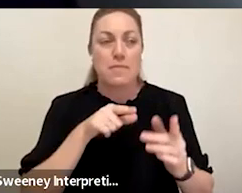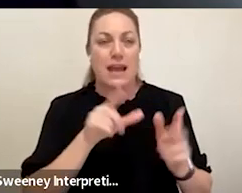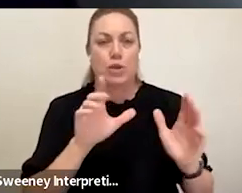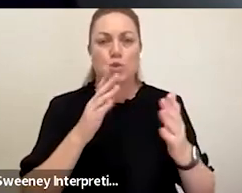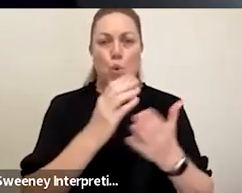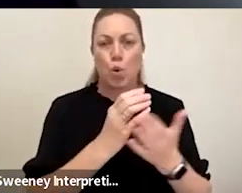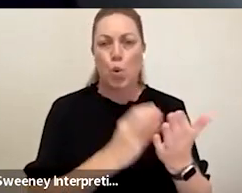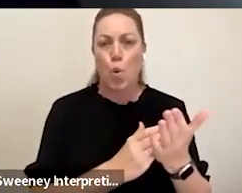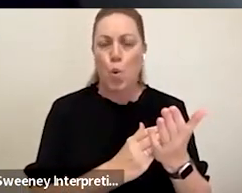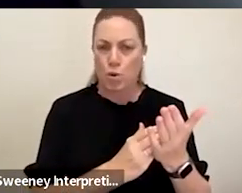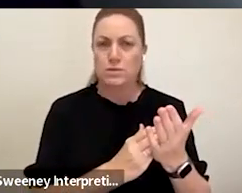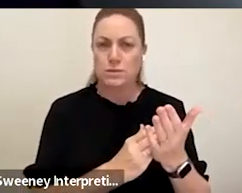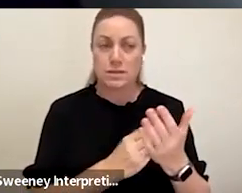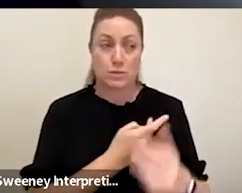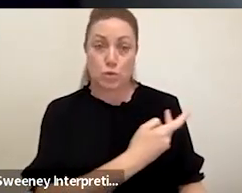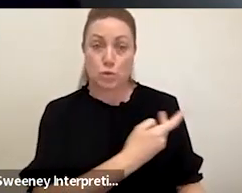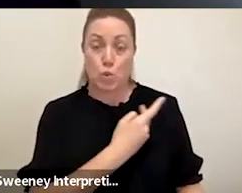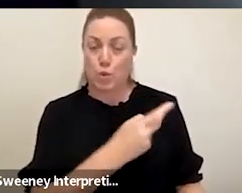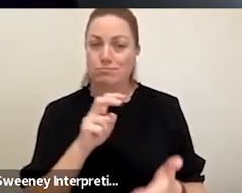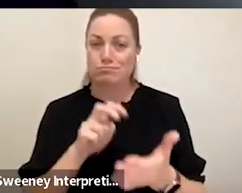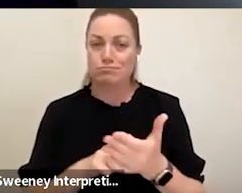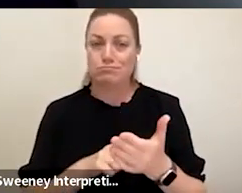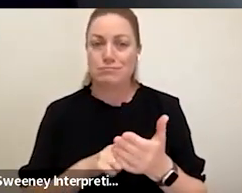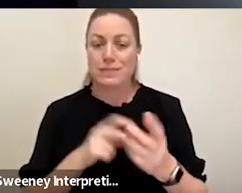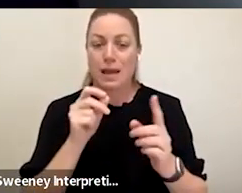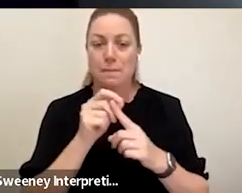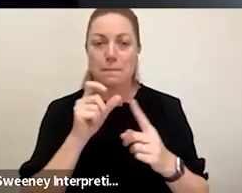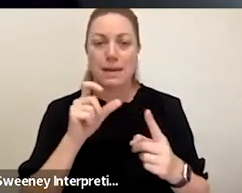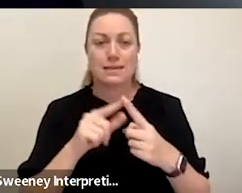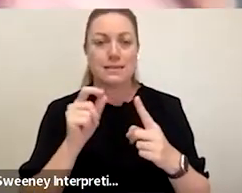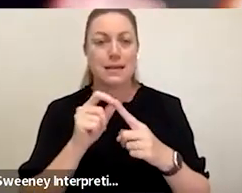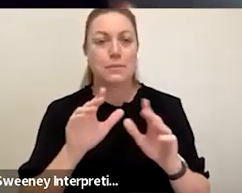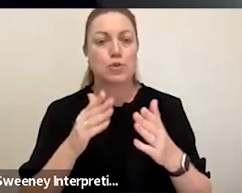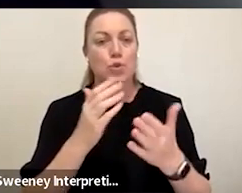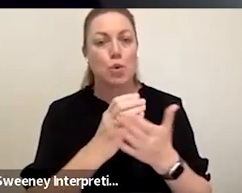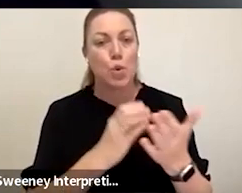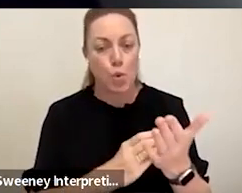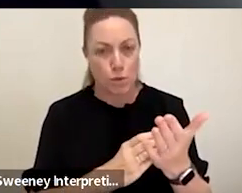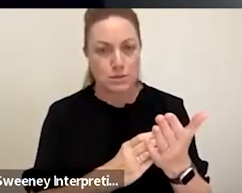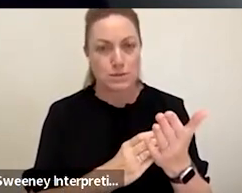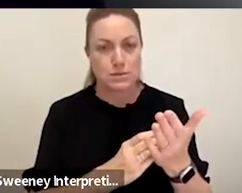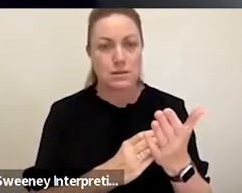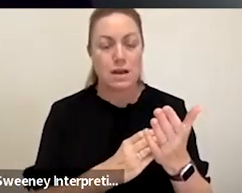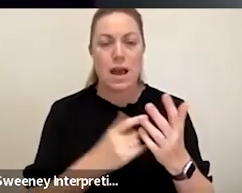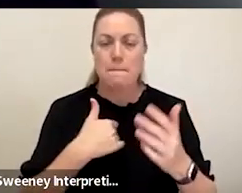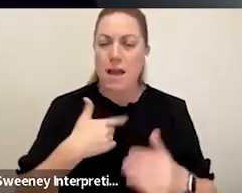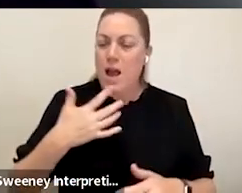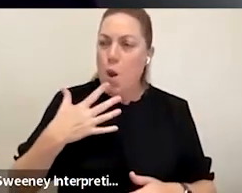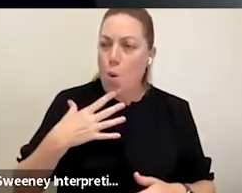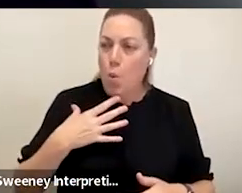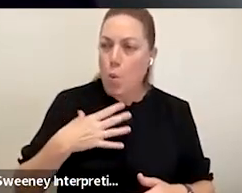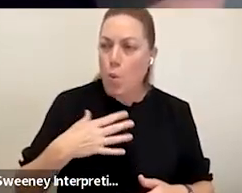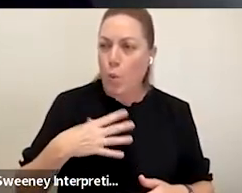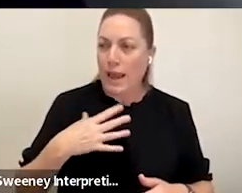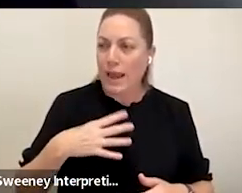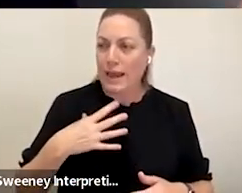and I both enrolled in the short course. And it became clear that we needed like a landing place for people who were interested in